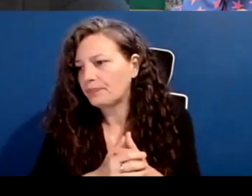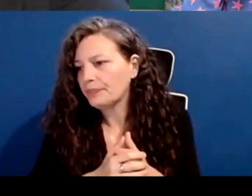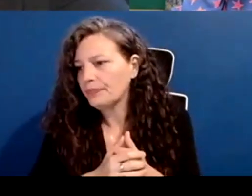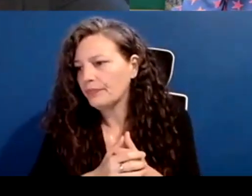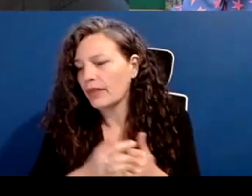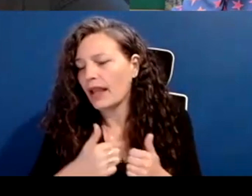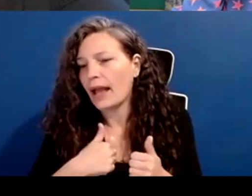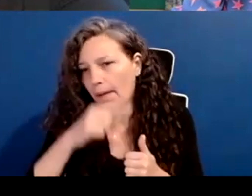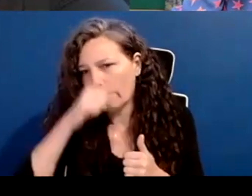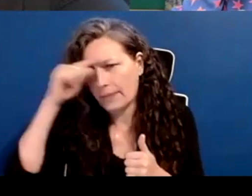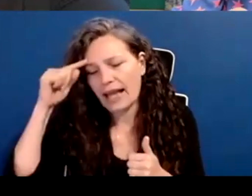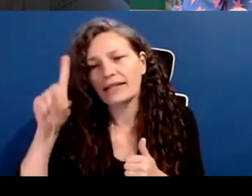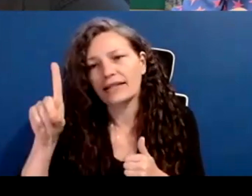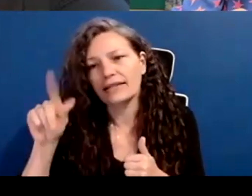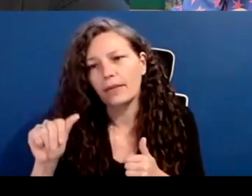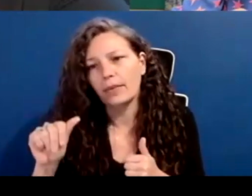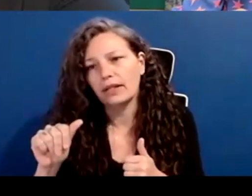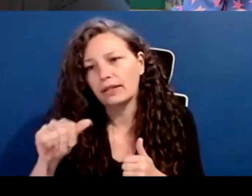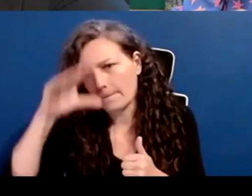Black disabled man.